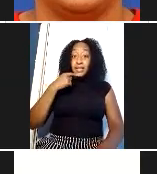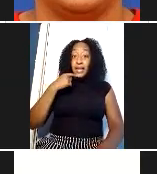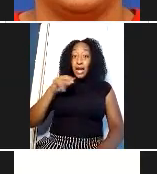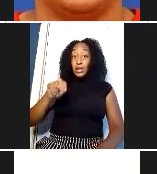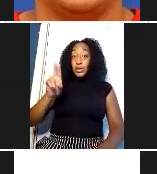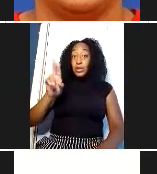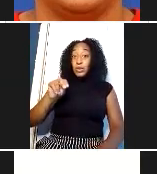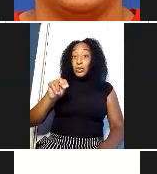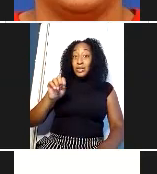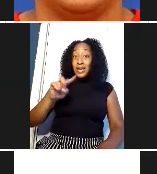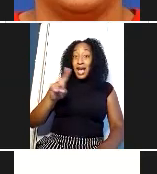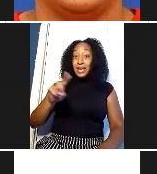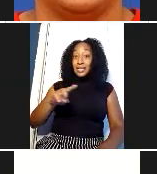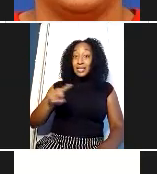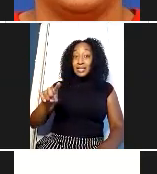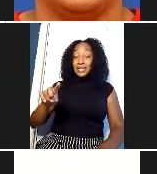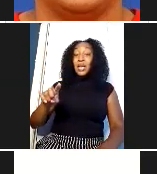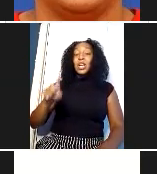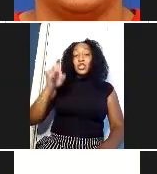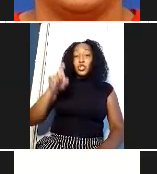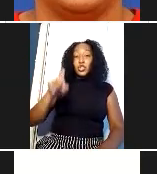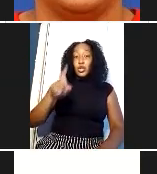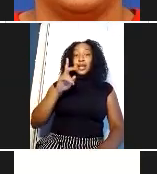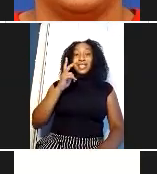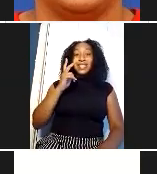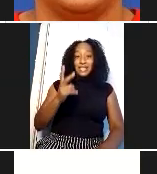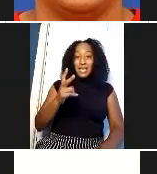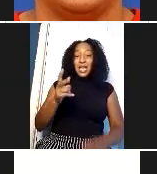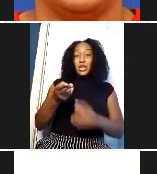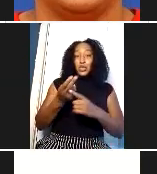Okay, so you should be able to utilize all the items on this left side menu.